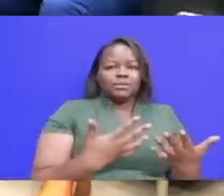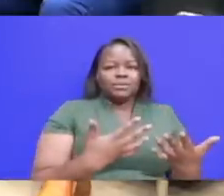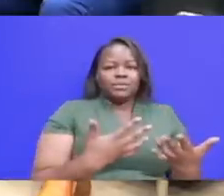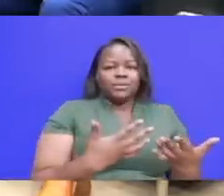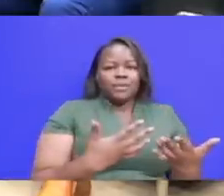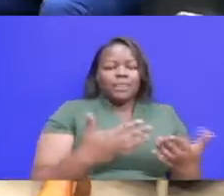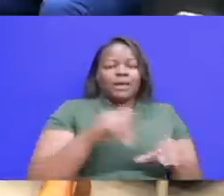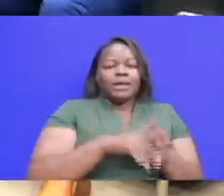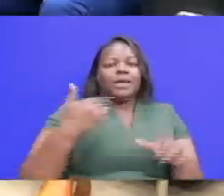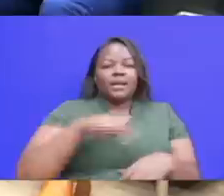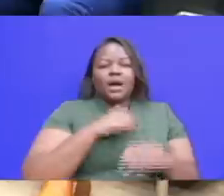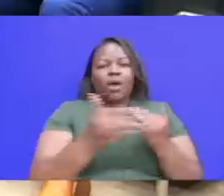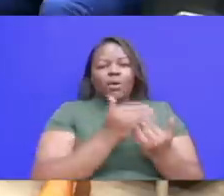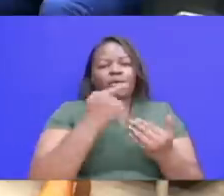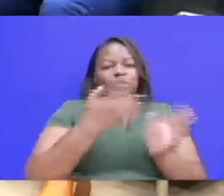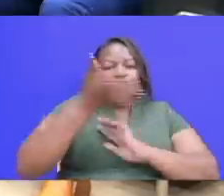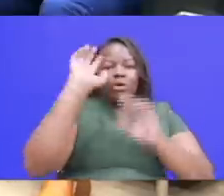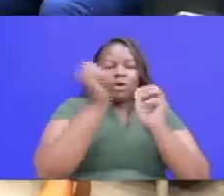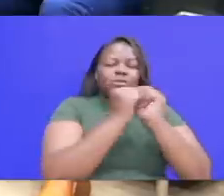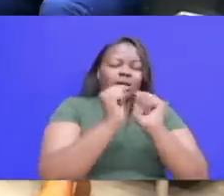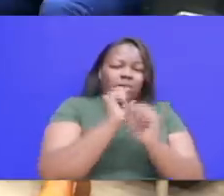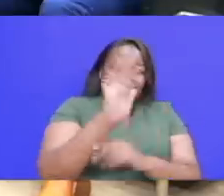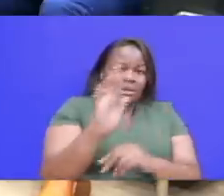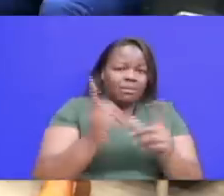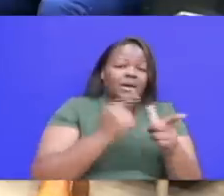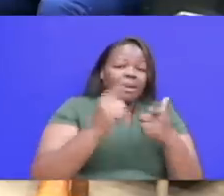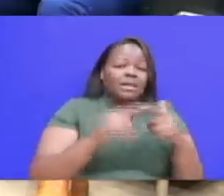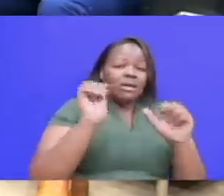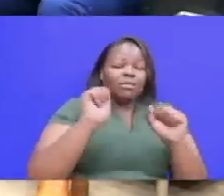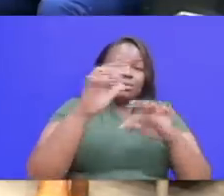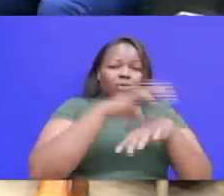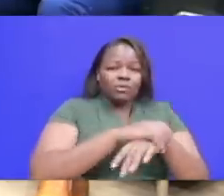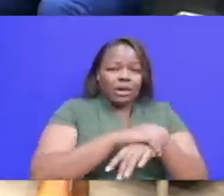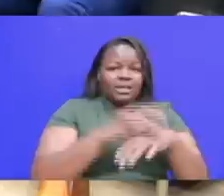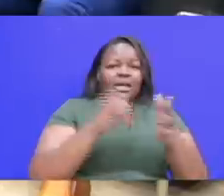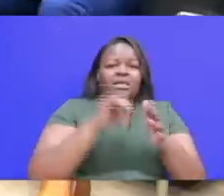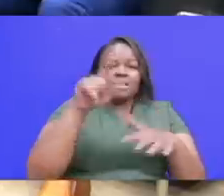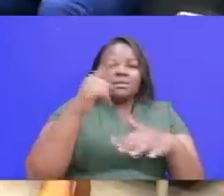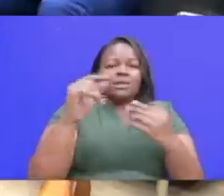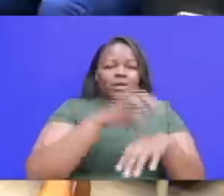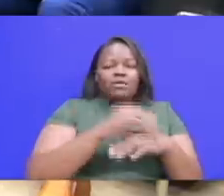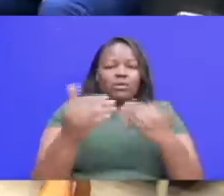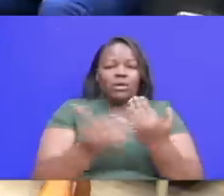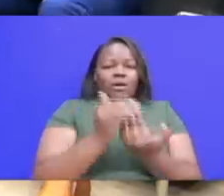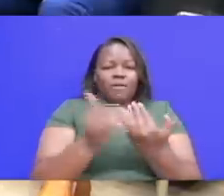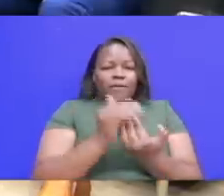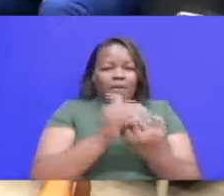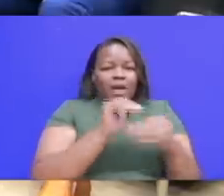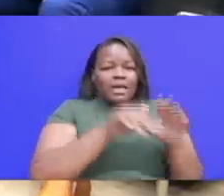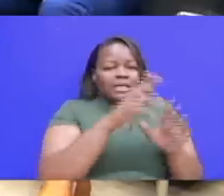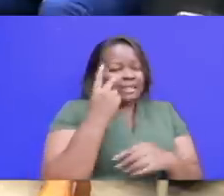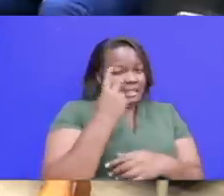favor. God was with him. And then you can find that he found favor in his sight